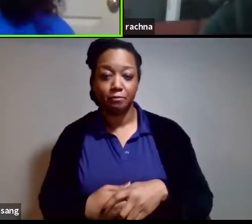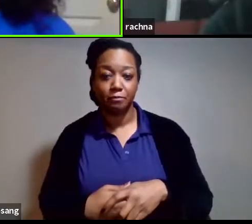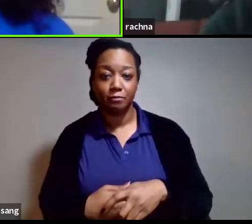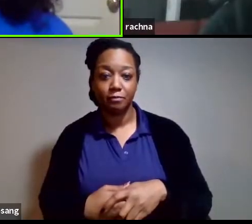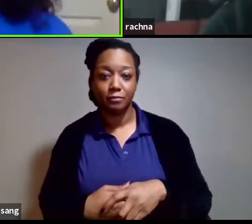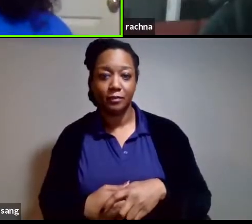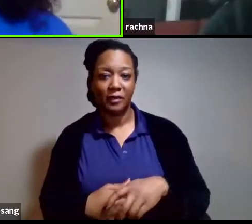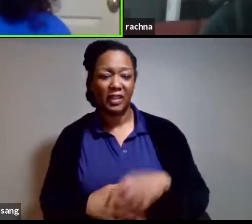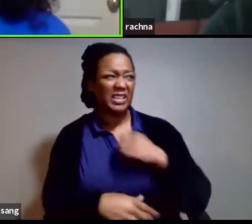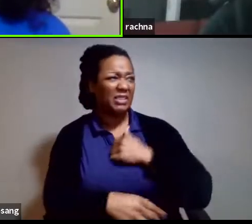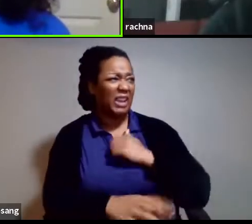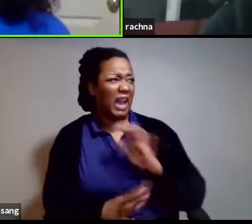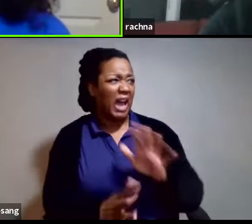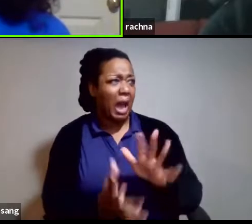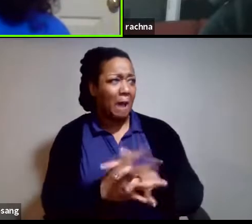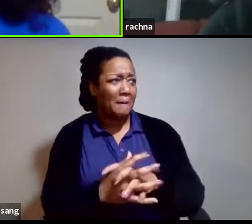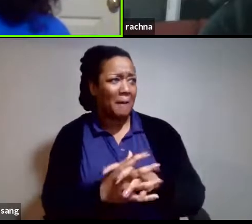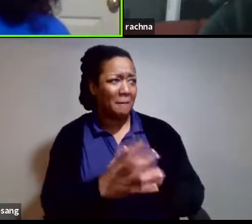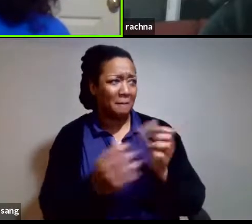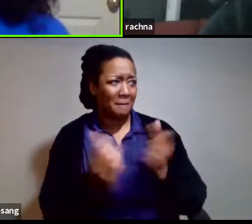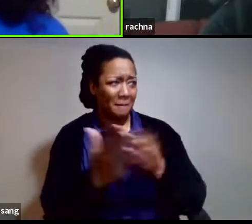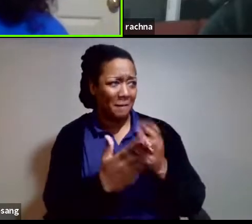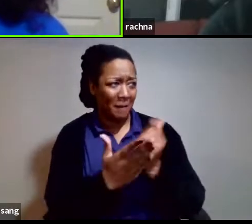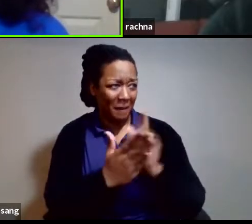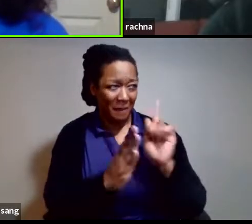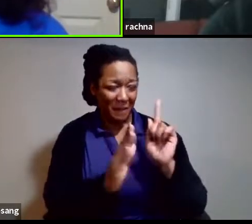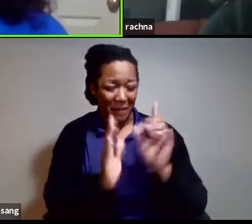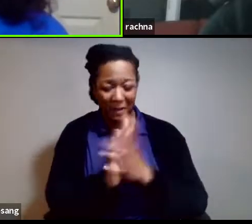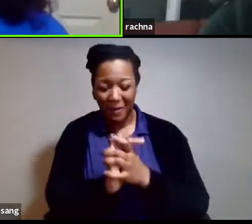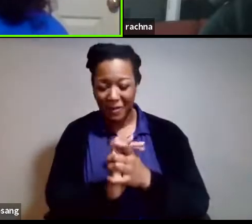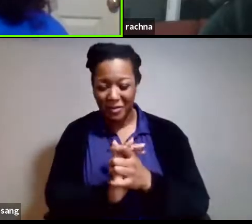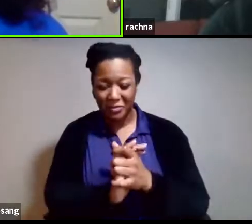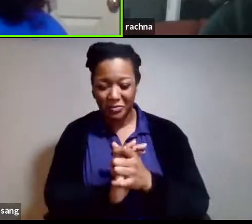Sorry. I want to make sure that I have everything here.